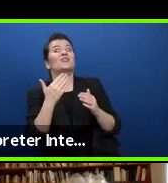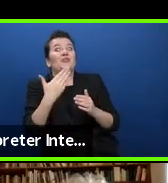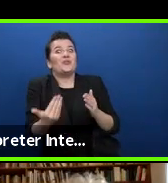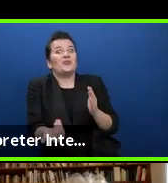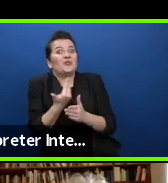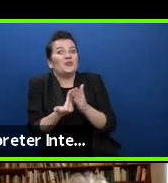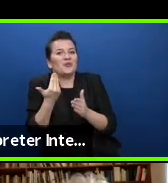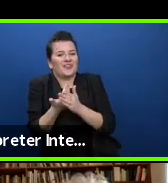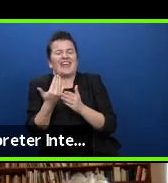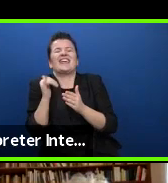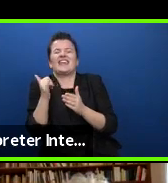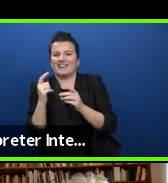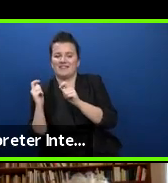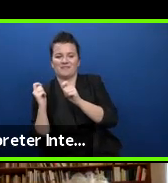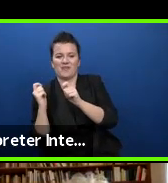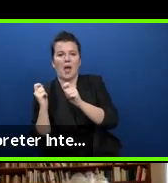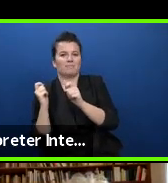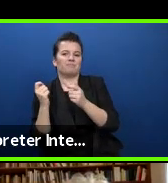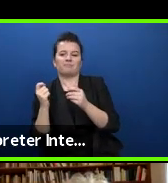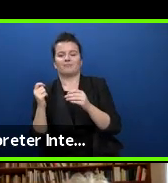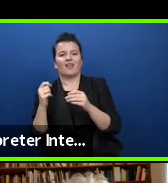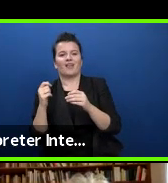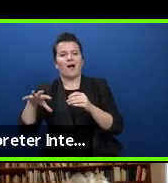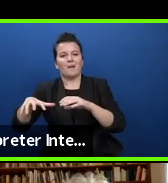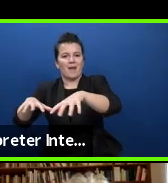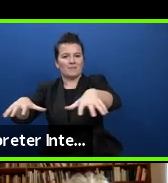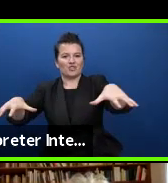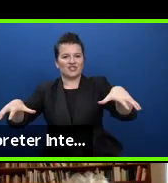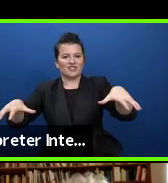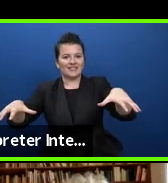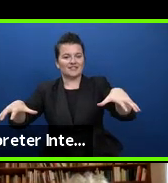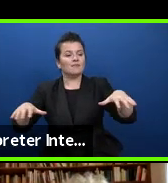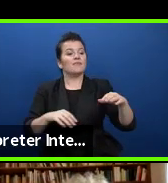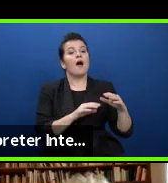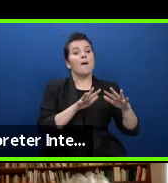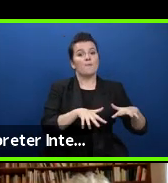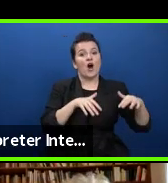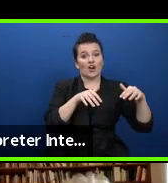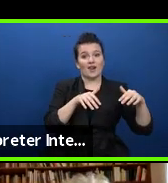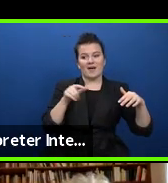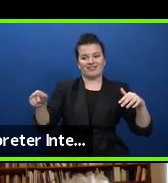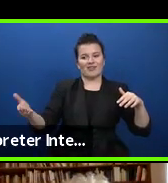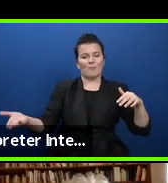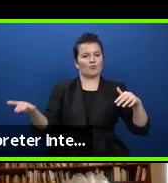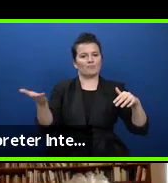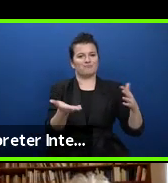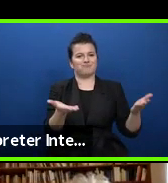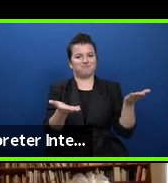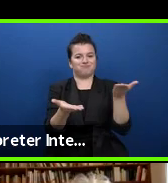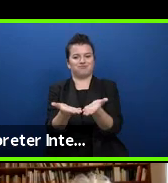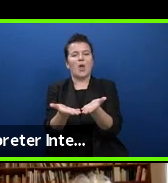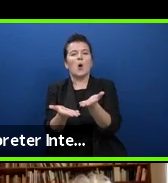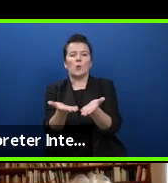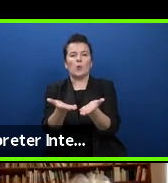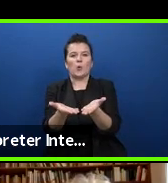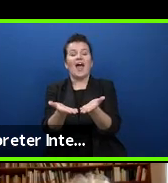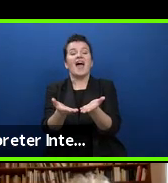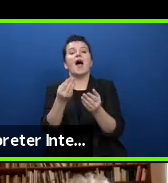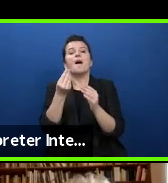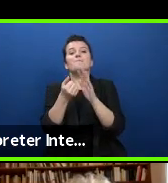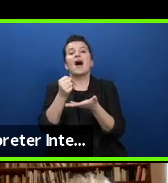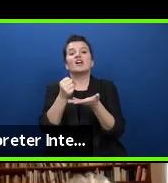compromise proposal between the member states and the parliament on the Creative Europe budget, and it has been increased. But the problem is now we